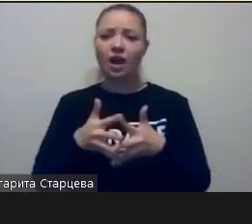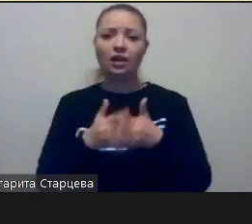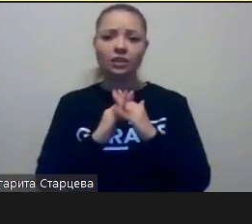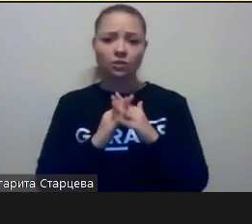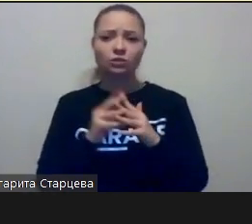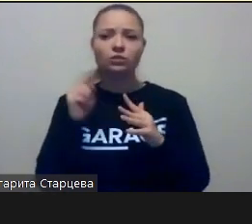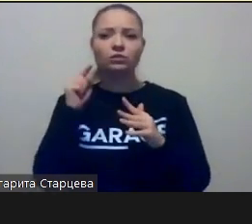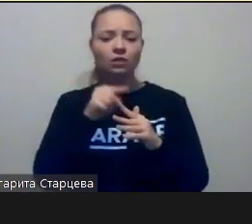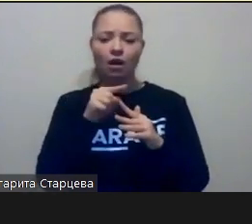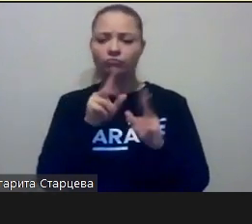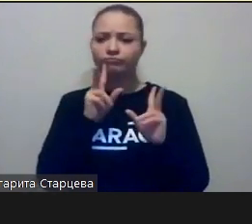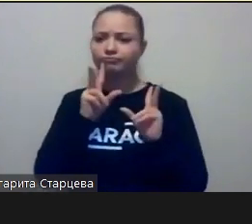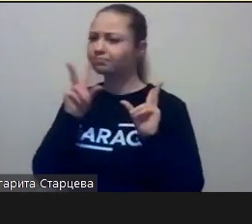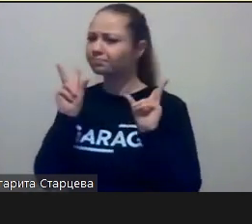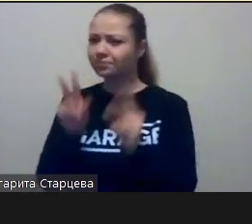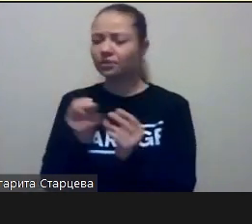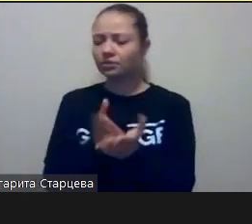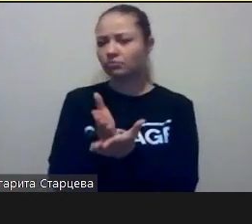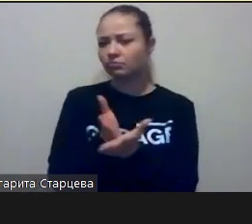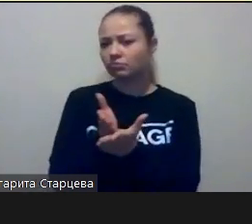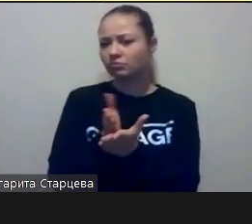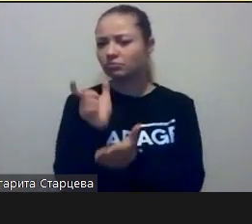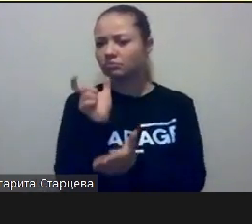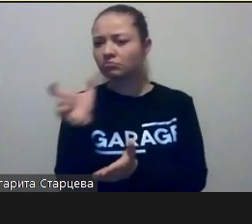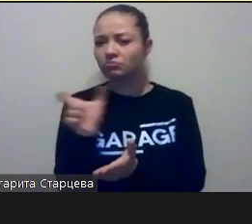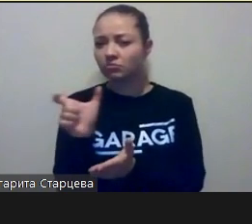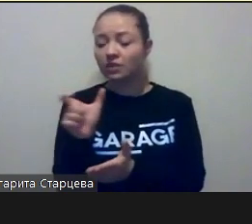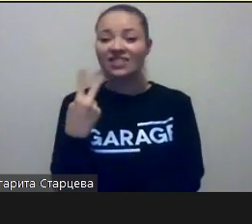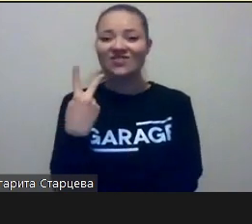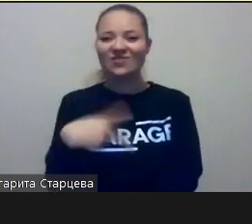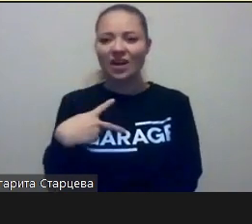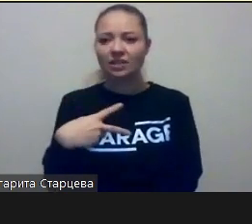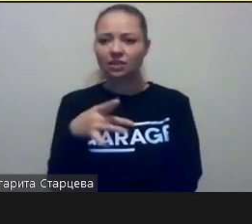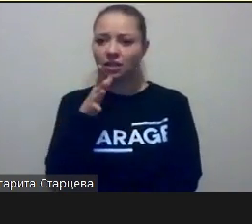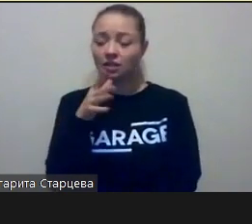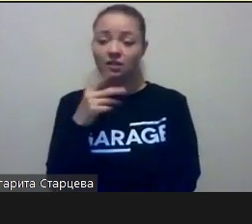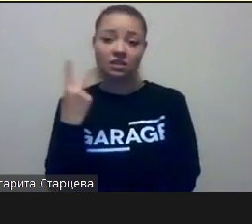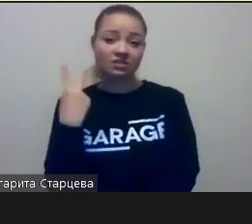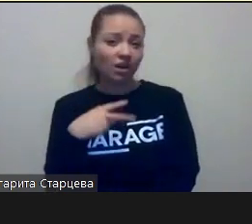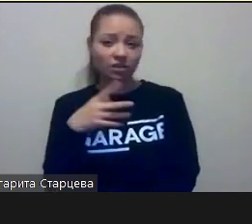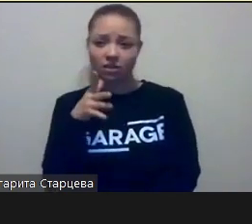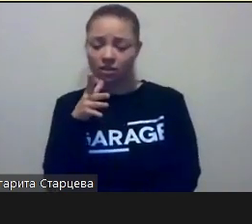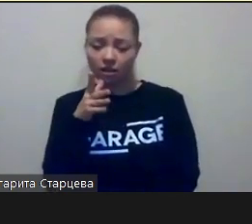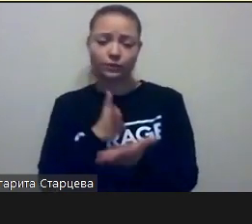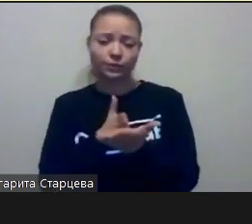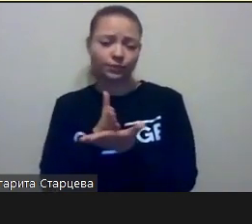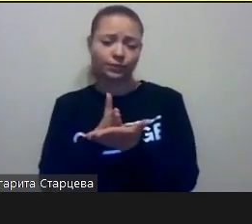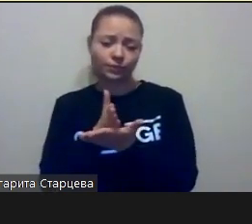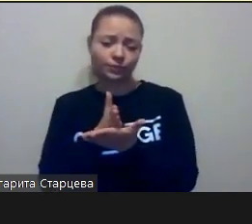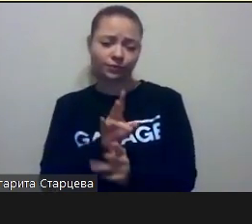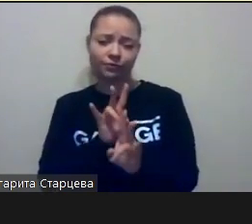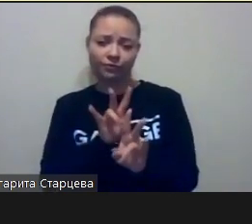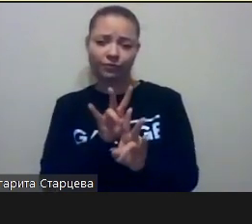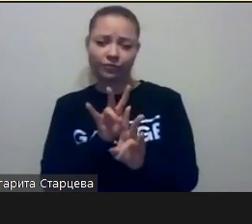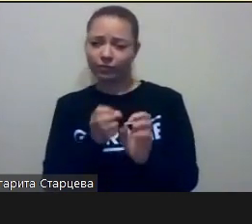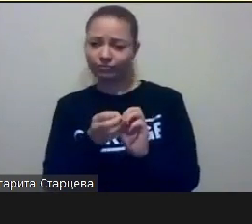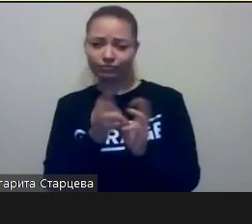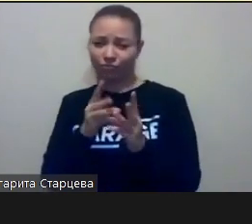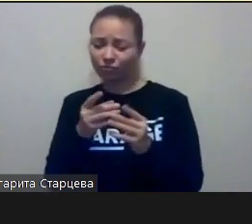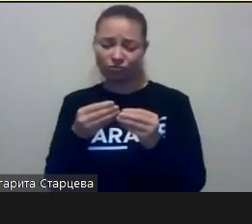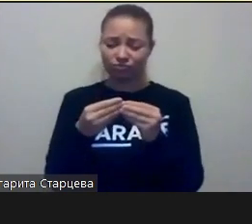not degrade. I mean, what we think is a little bit about now how we could scale and then kind of